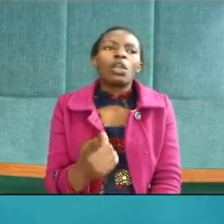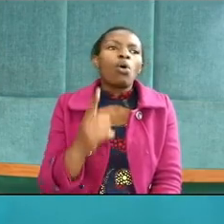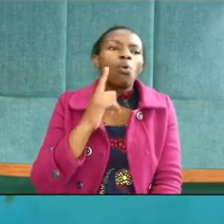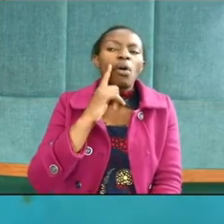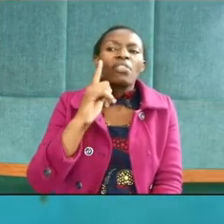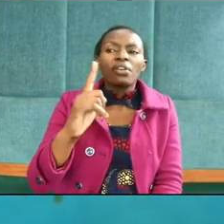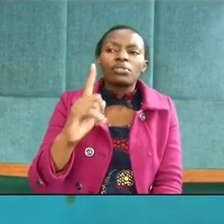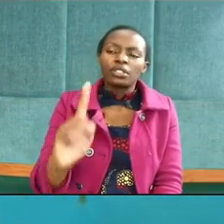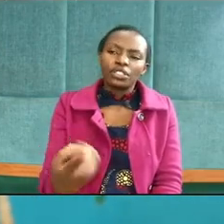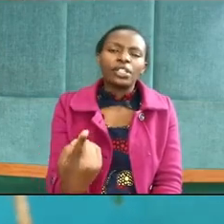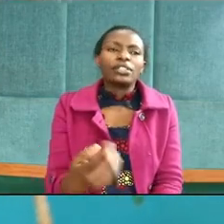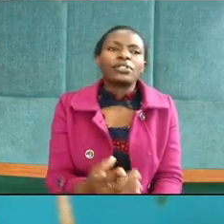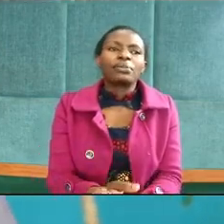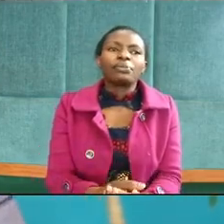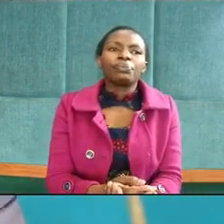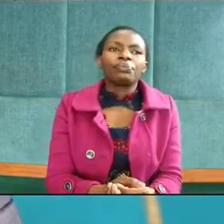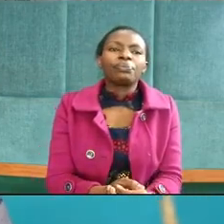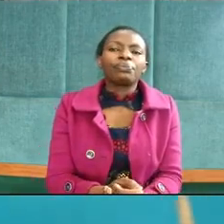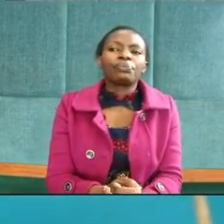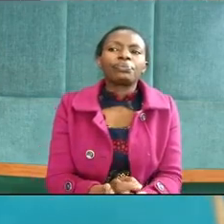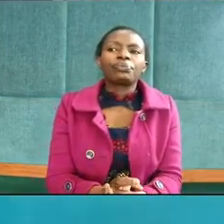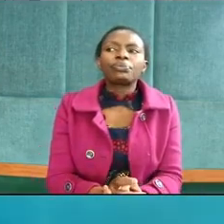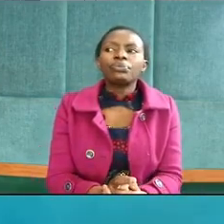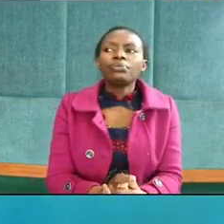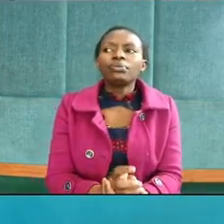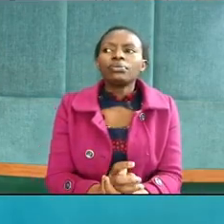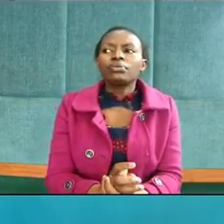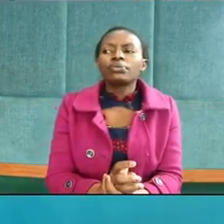1,000, it's just an example. 1,000 shillings.